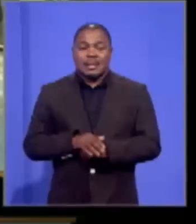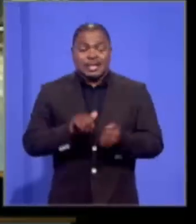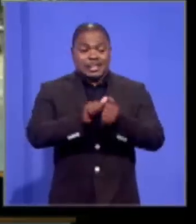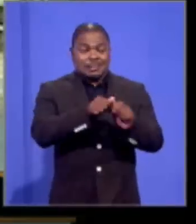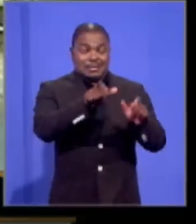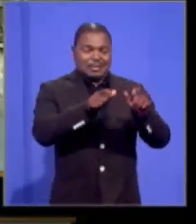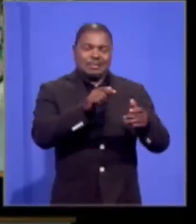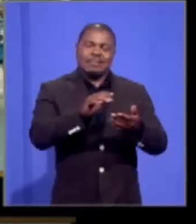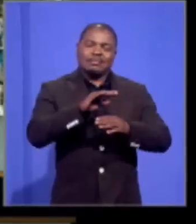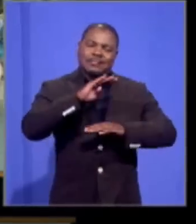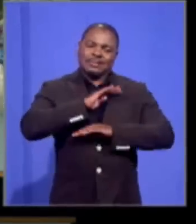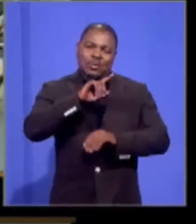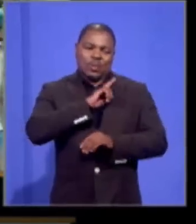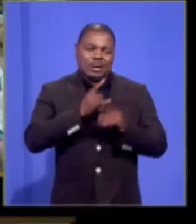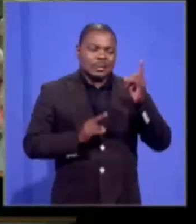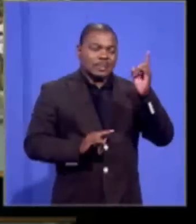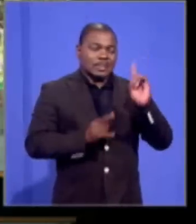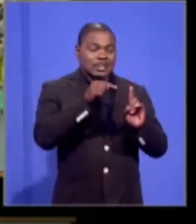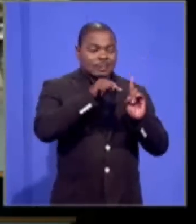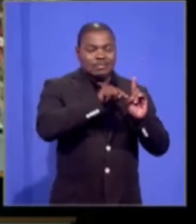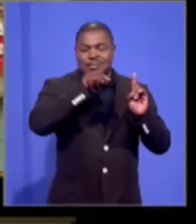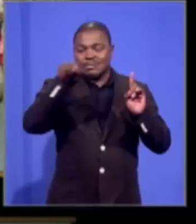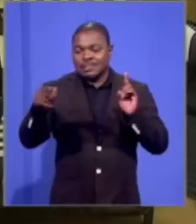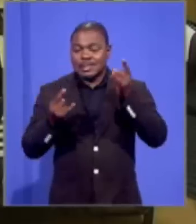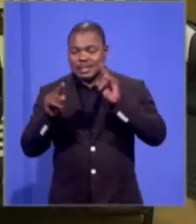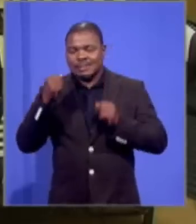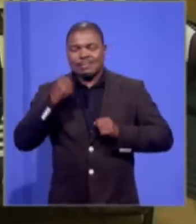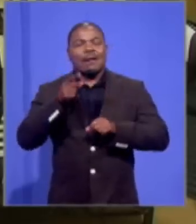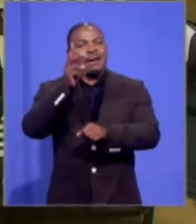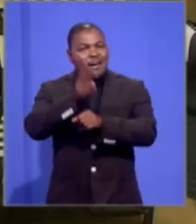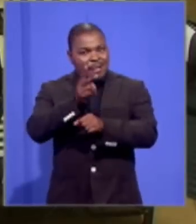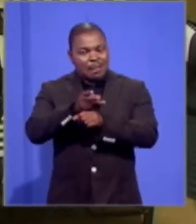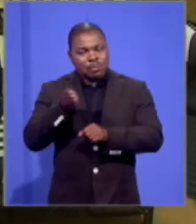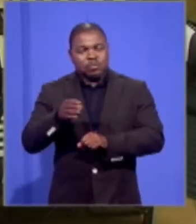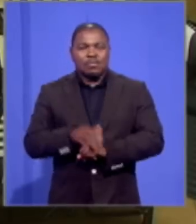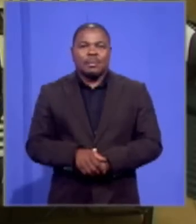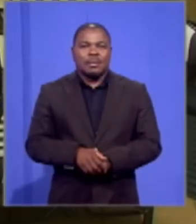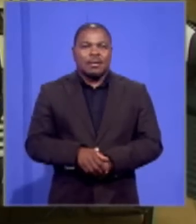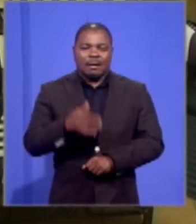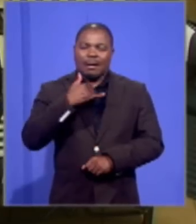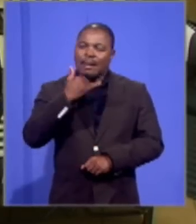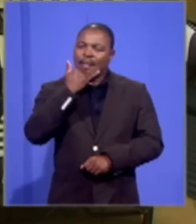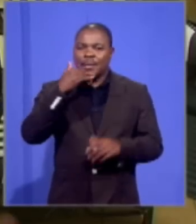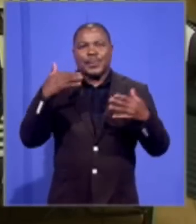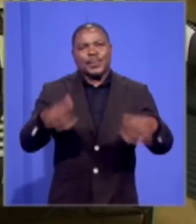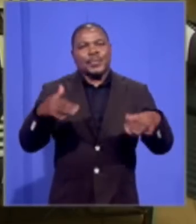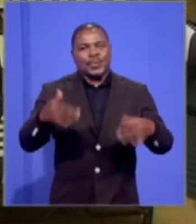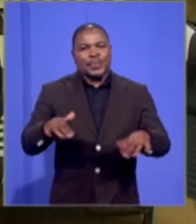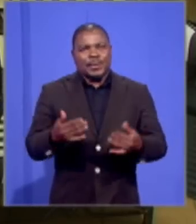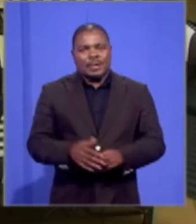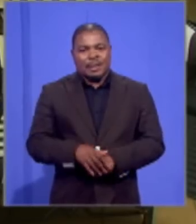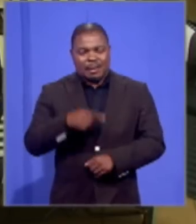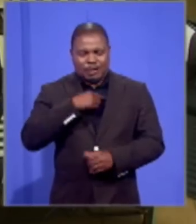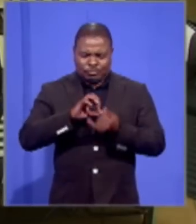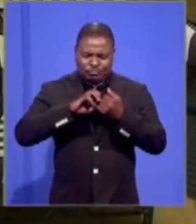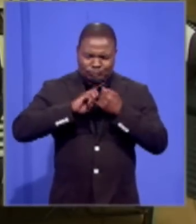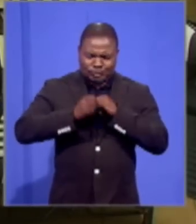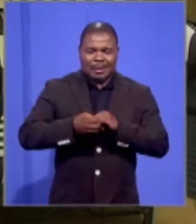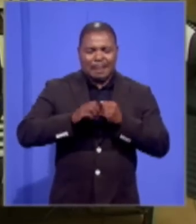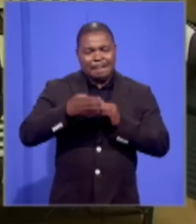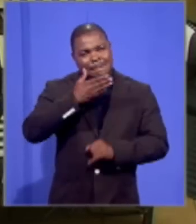tlo kitima lebelo la city to city gape. No ke kwa ke thabile ka kudu and then ke tlo dia bokgoni ba ka ke tlo